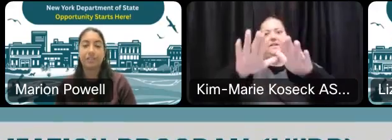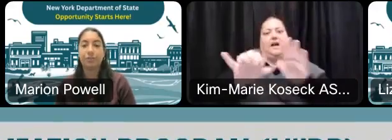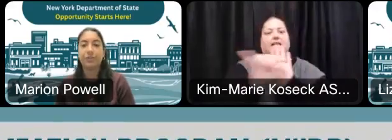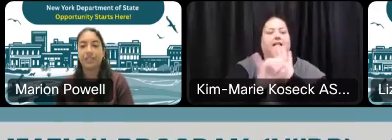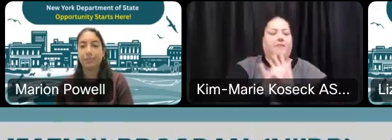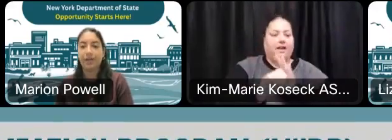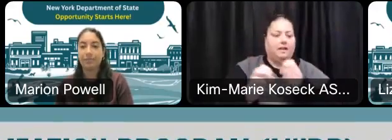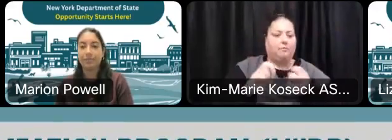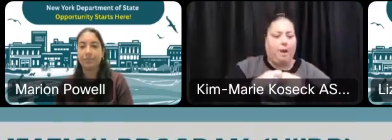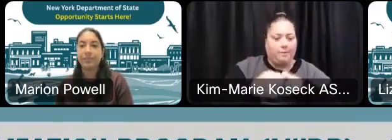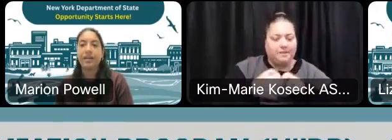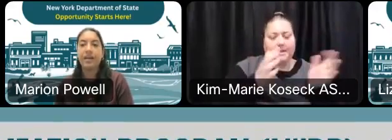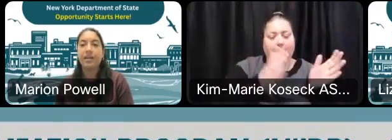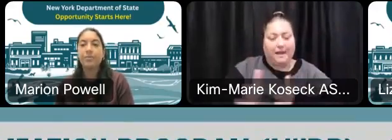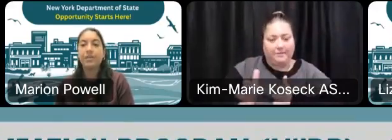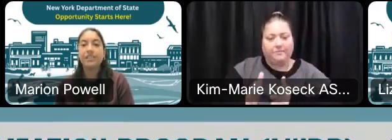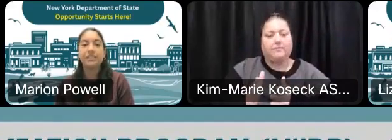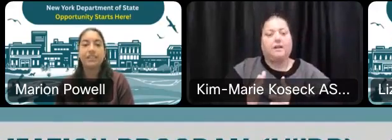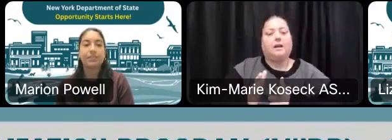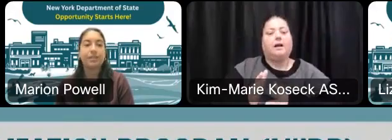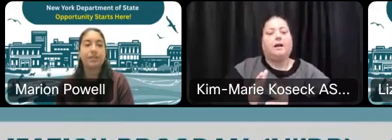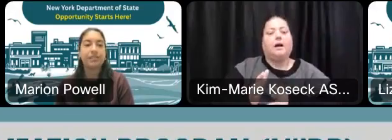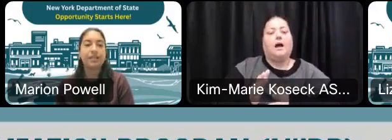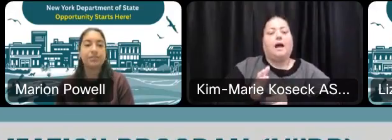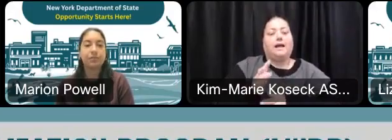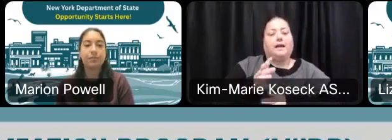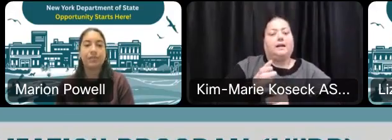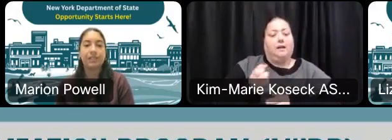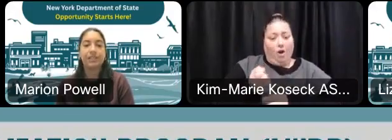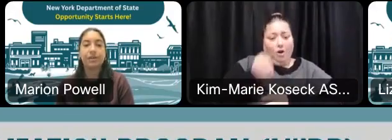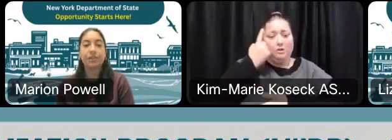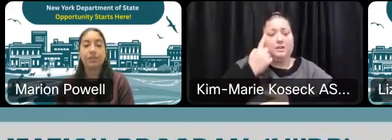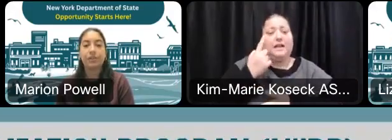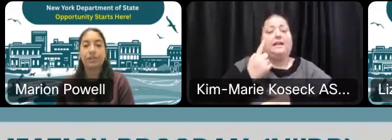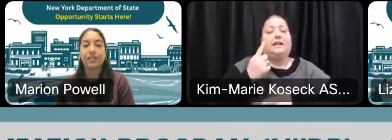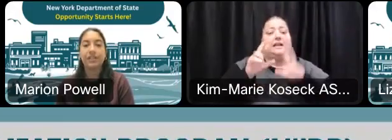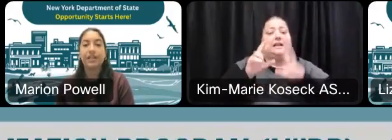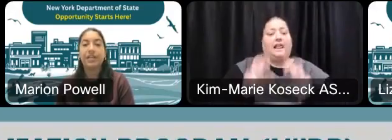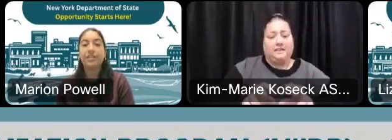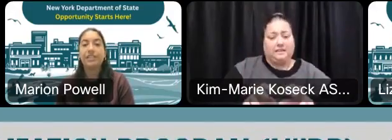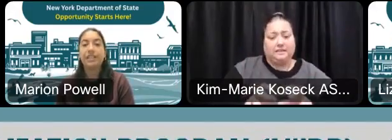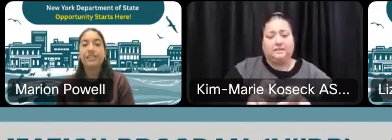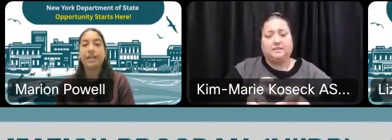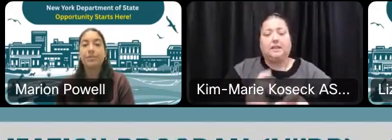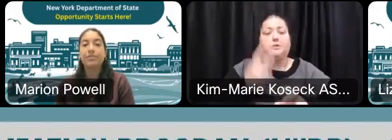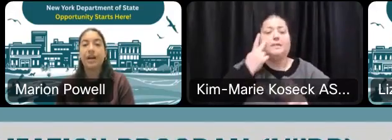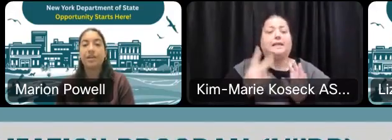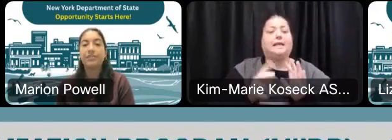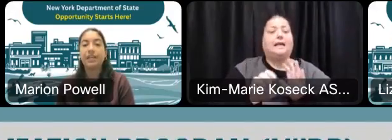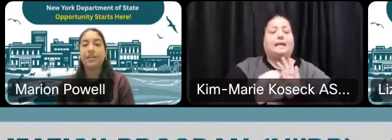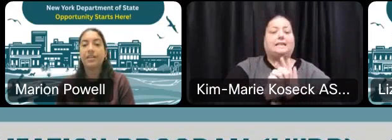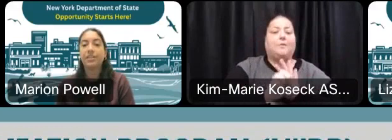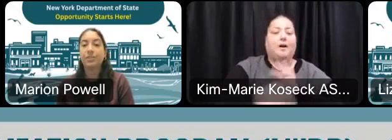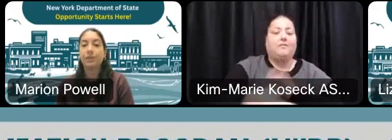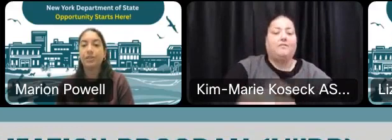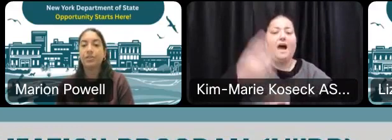identified as issues within this plan. A comprehensive assessment of the town's vulnerability is also included, and you can see an example of a high-risk